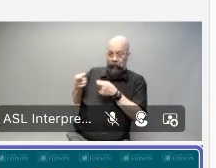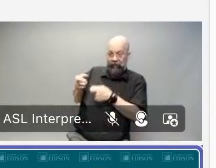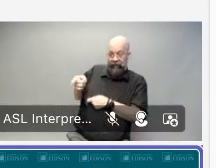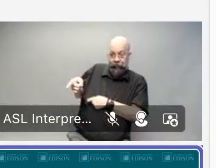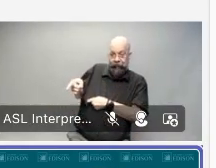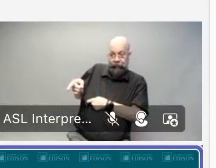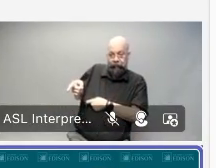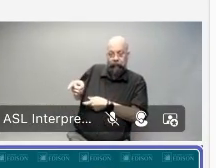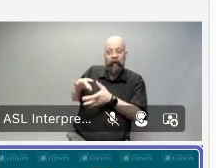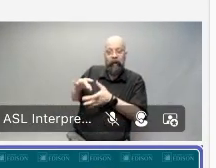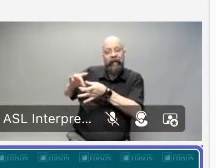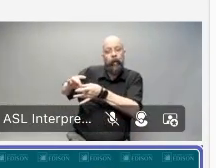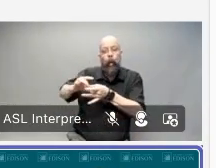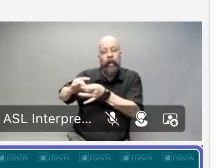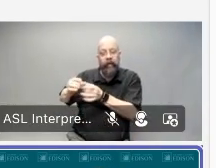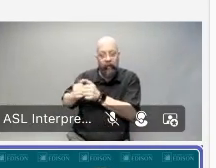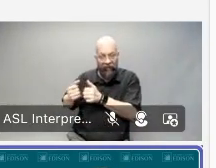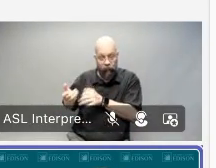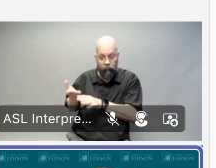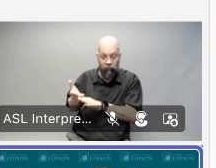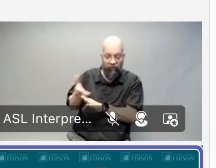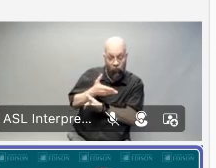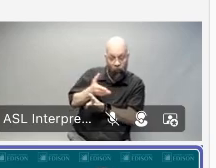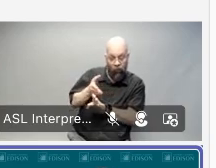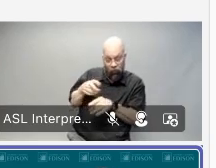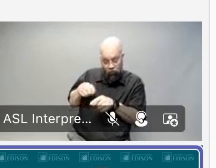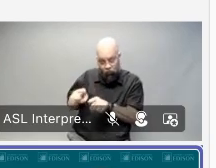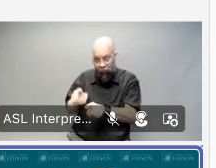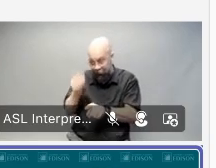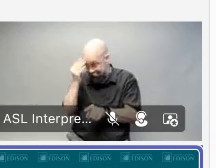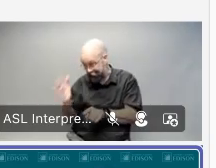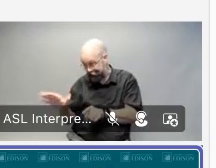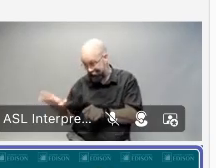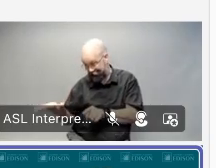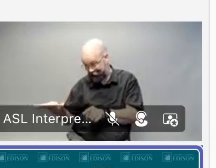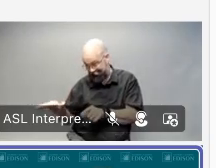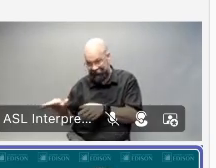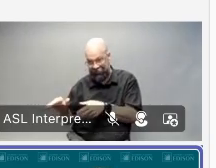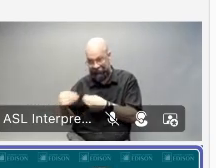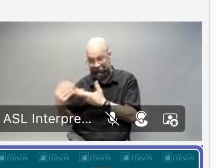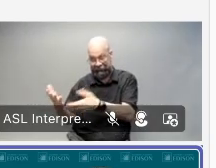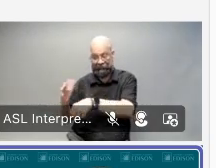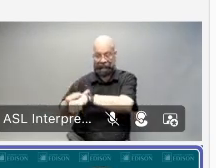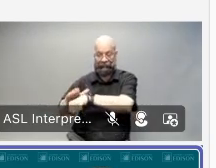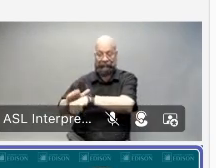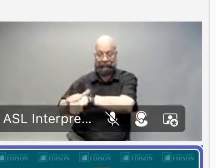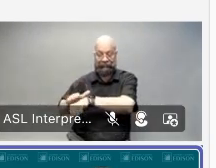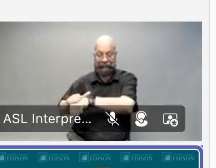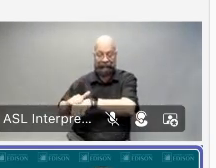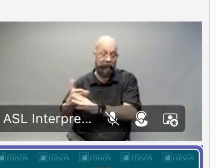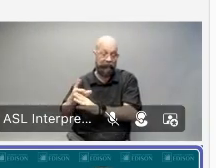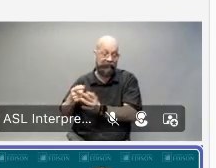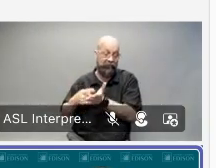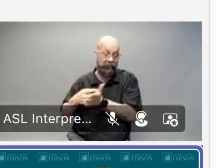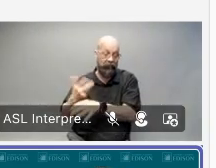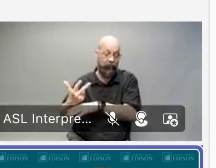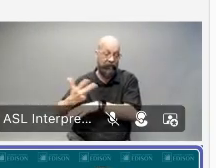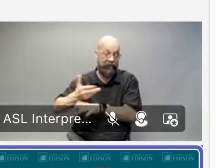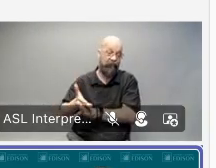closely coordinate with them before and during PSPS events, offering them advance notification up to 3 days so that they're